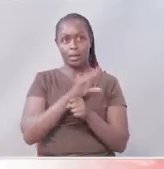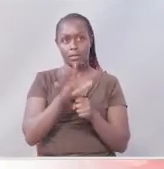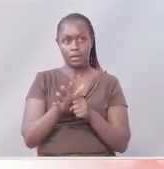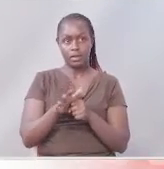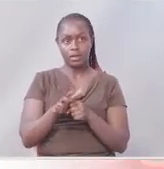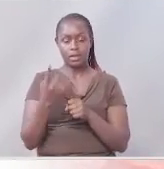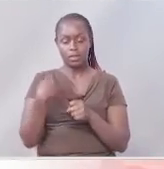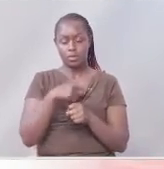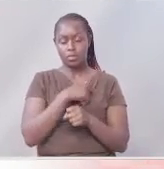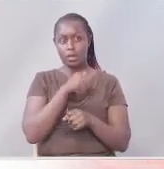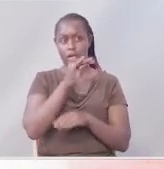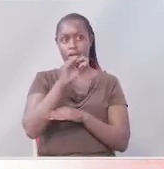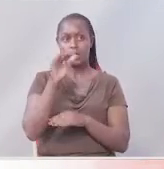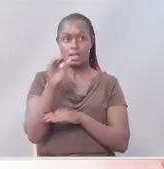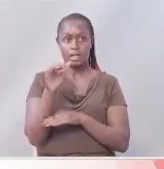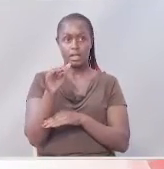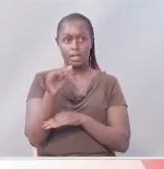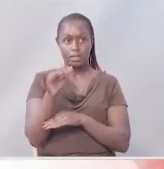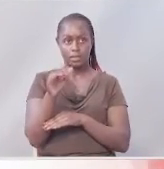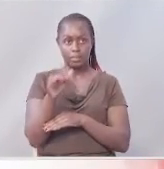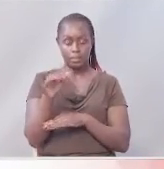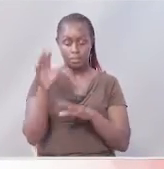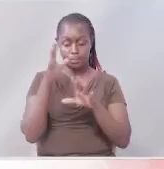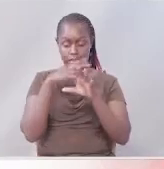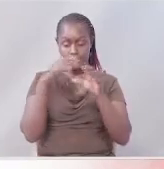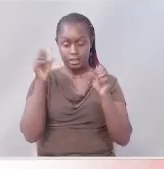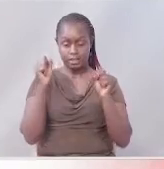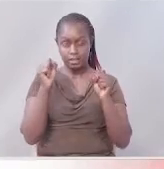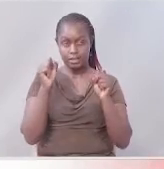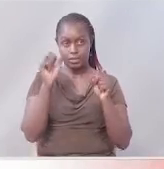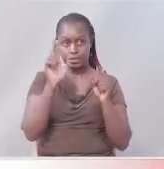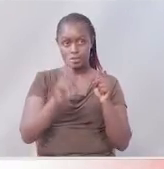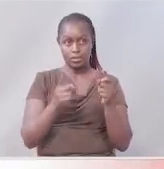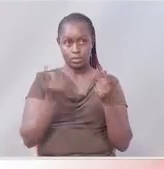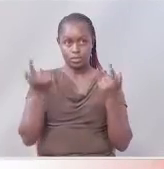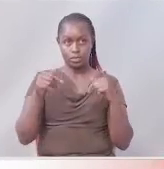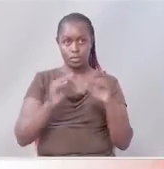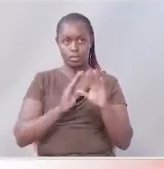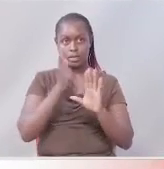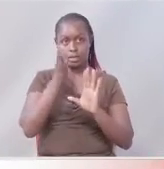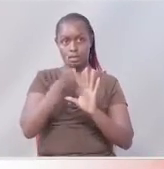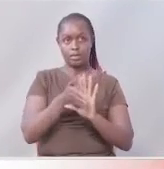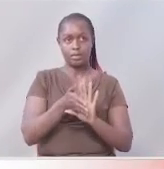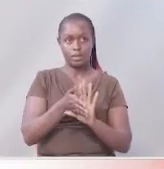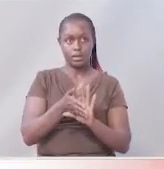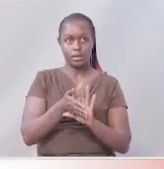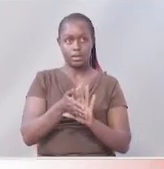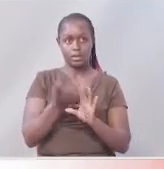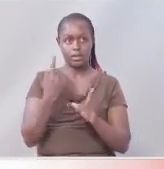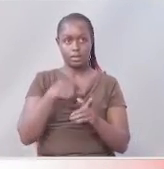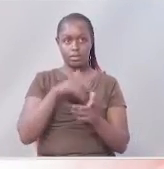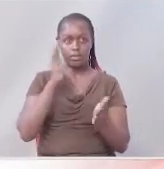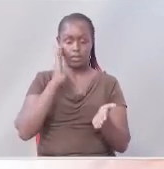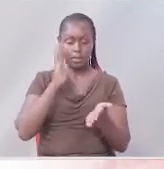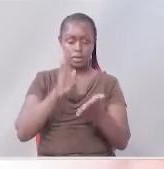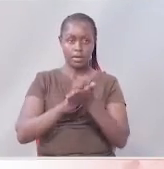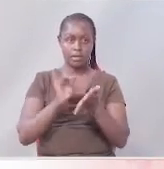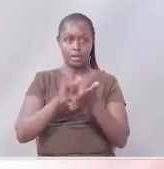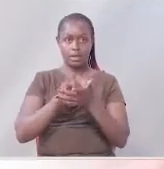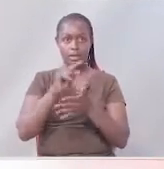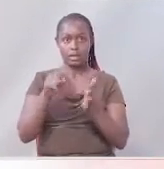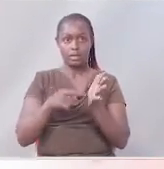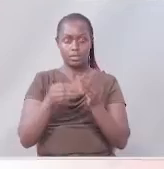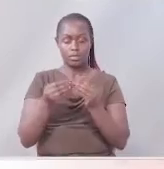Excellency, our President, to intervene. We believe this will be